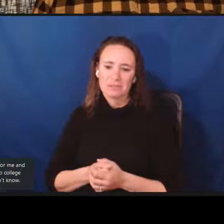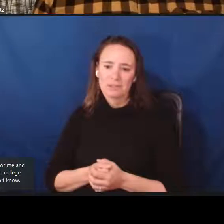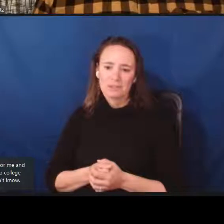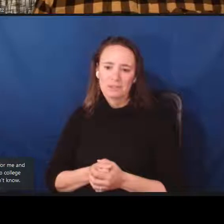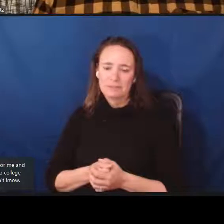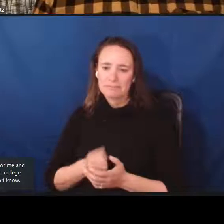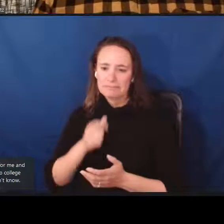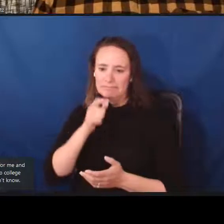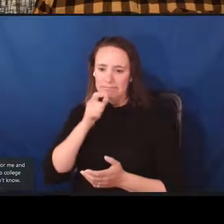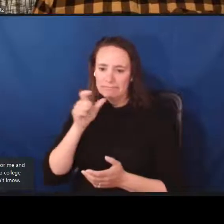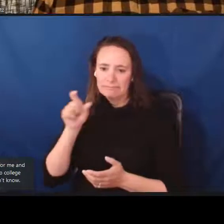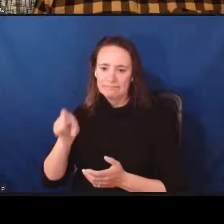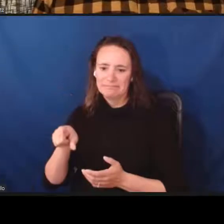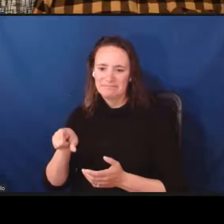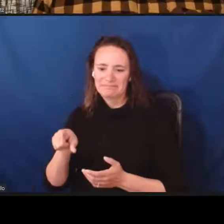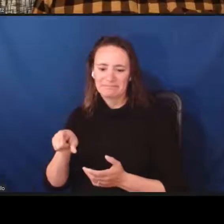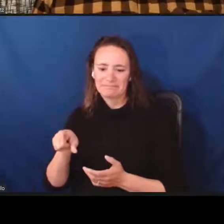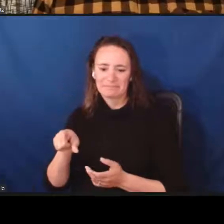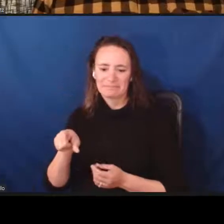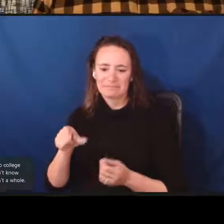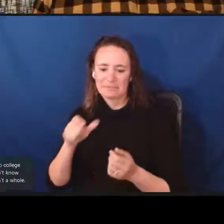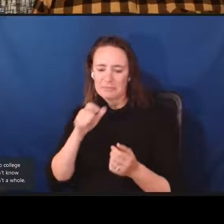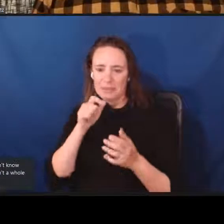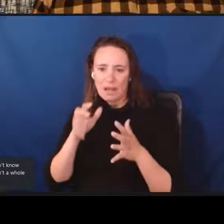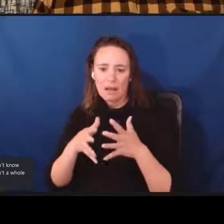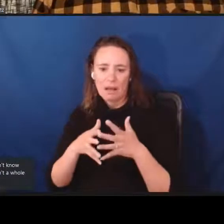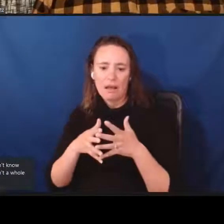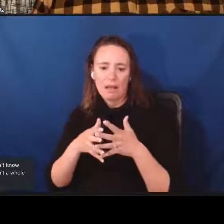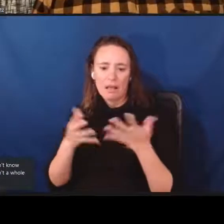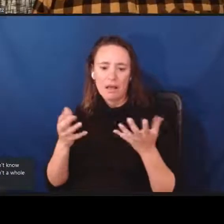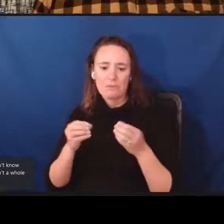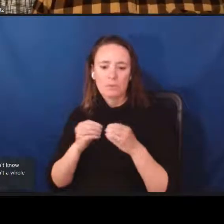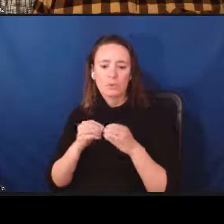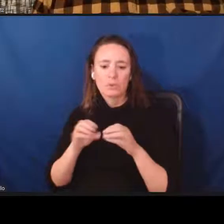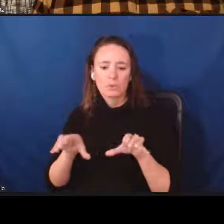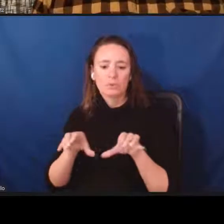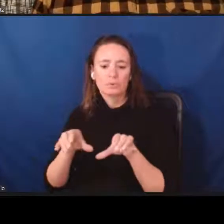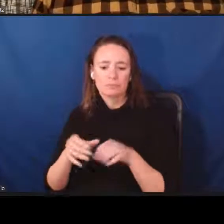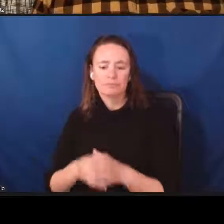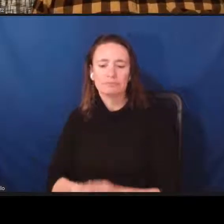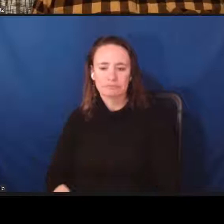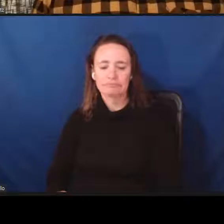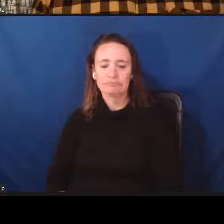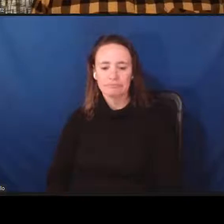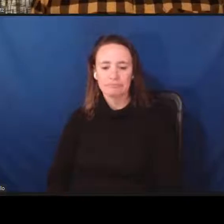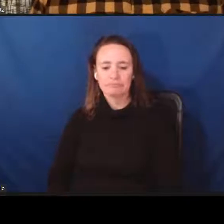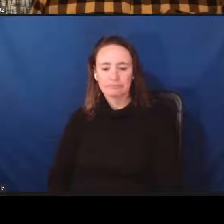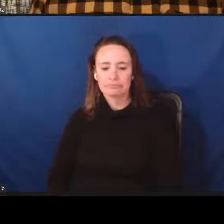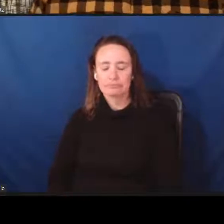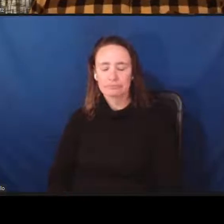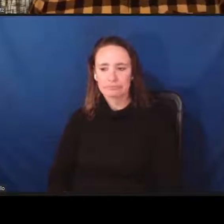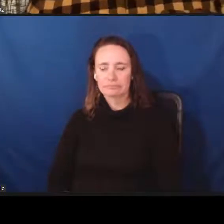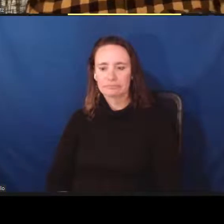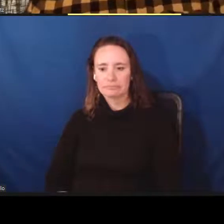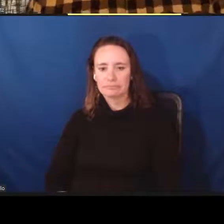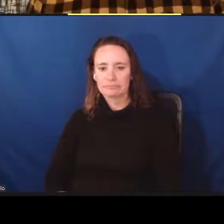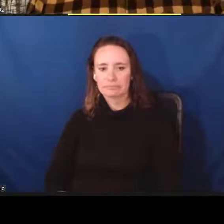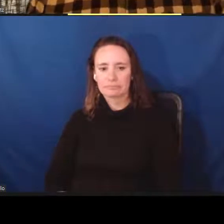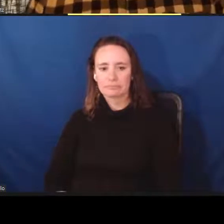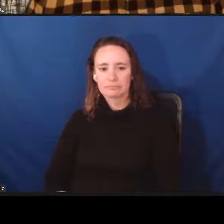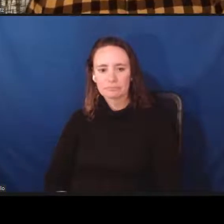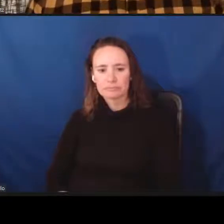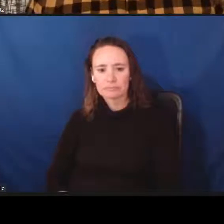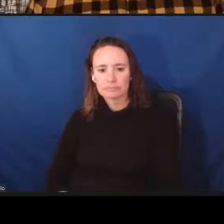need to. There wasn't a whole lot more to do actually at that point. So, yeah. Were I'm those?